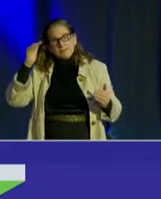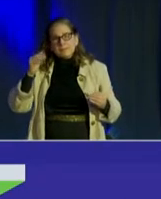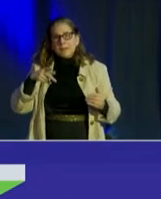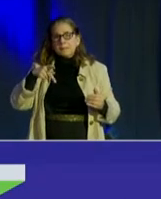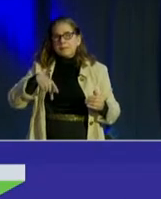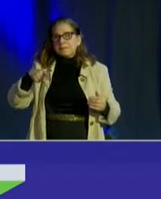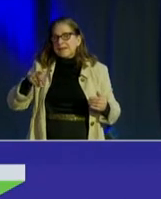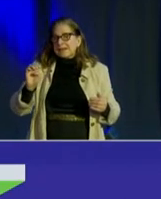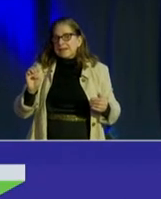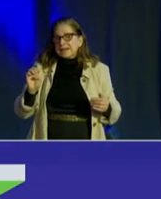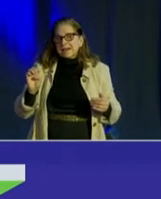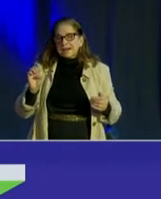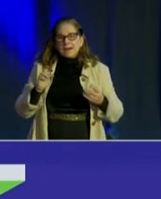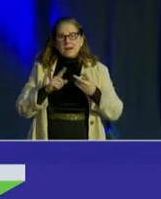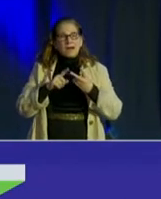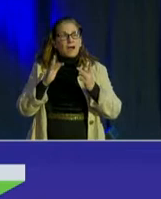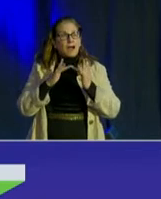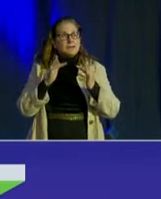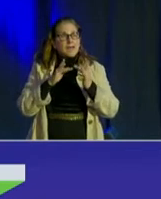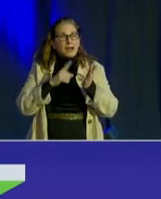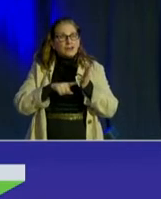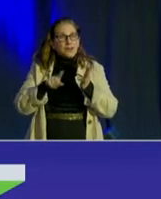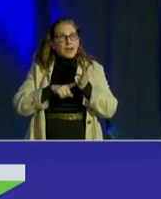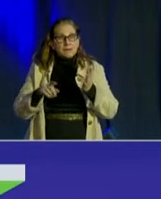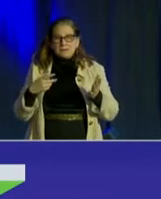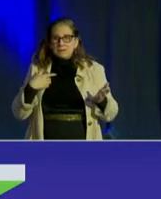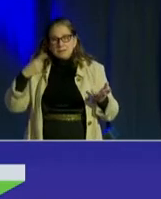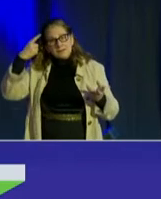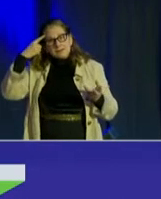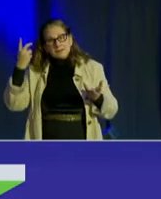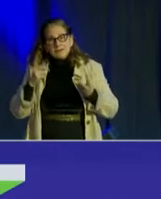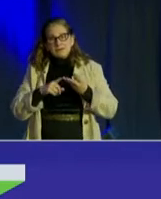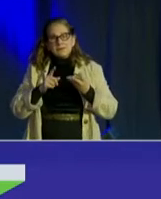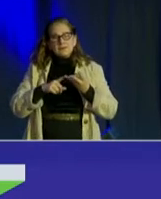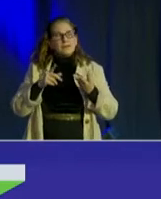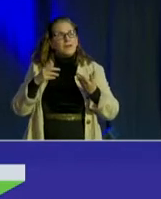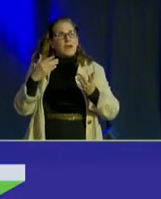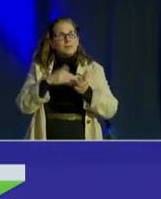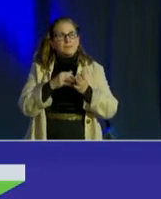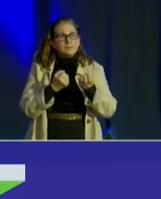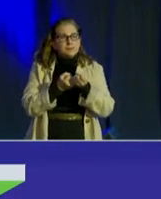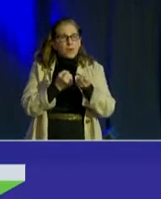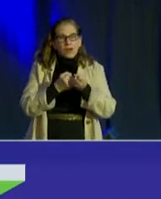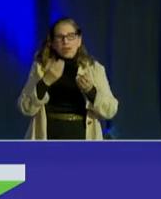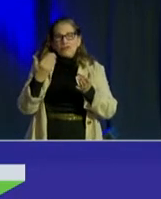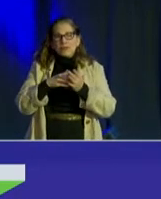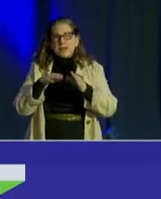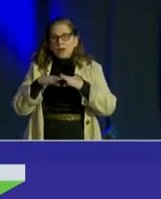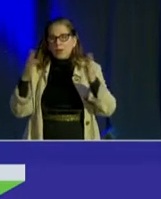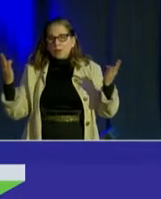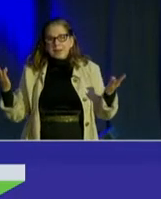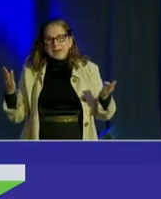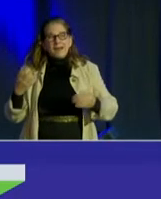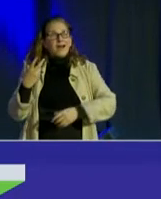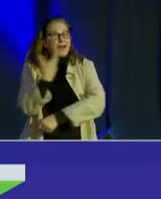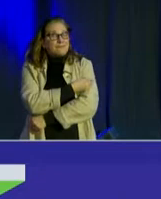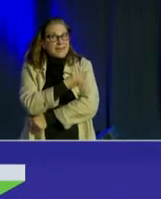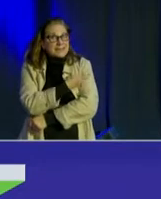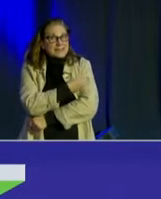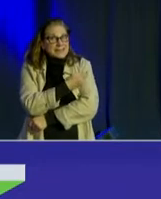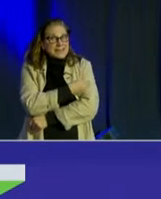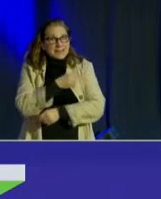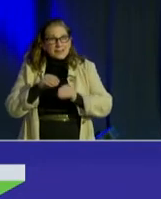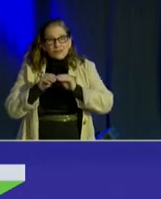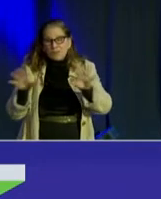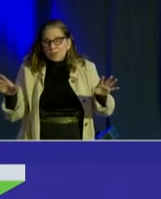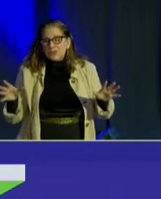testing, supporting reopening, and then fortunately now supporting mass vaccinations as we roll those out. All of these programs